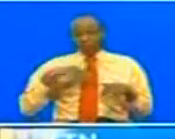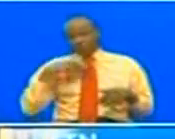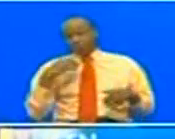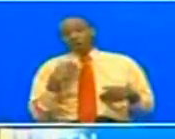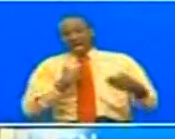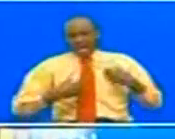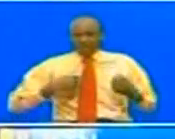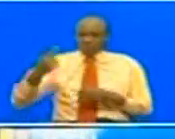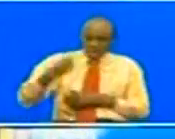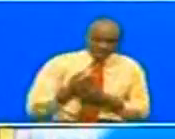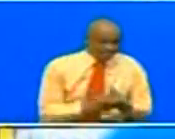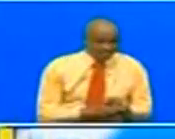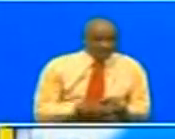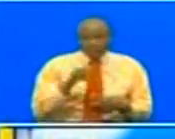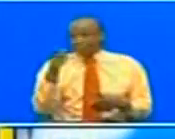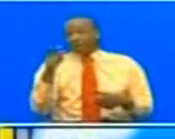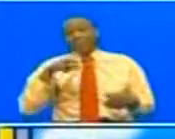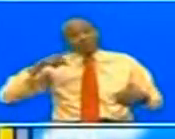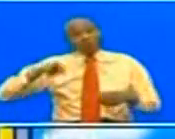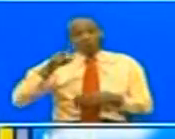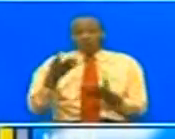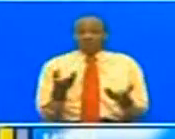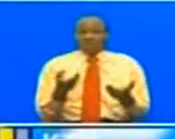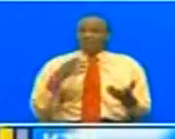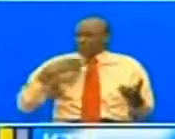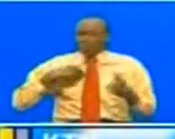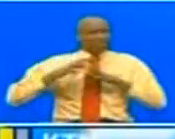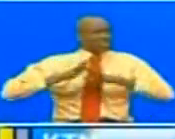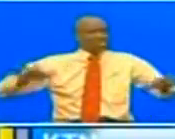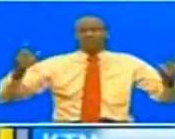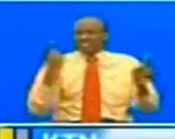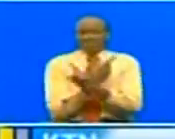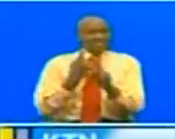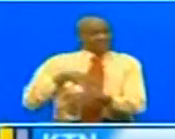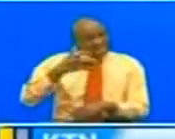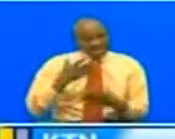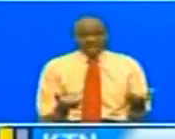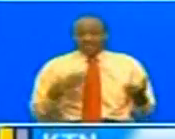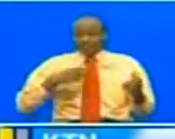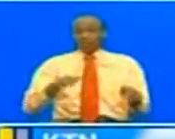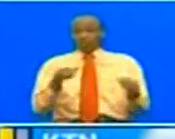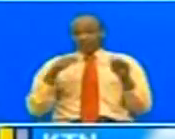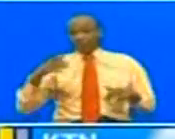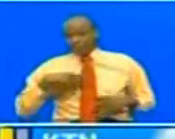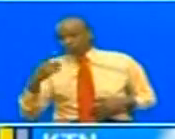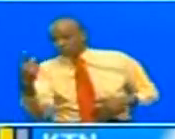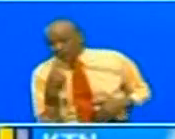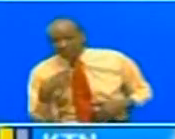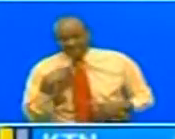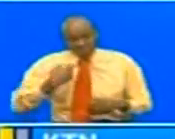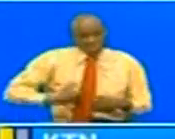people to be walked from wherever they were, because they were scattered, they were put in one place. So they were waiting for people to identify where they